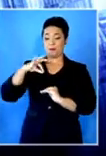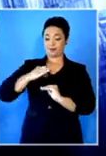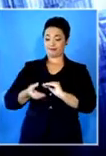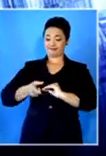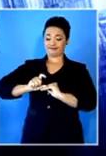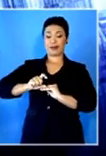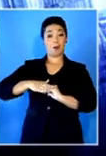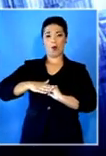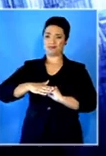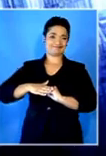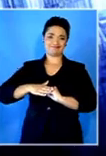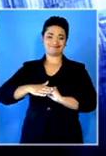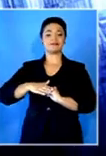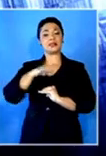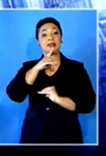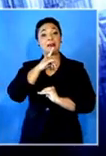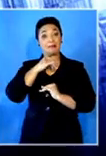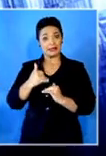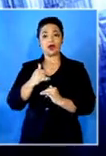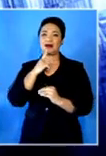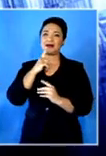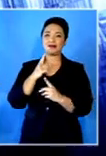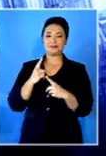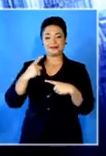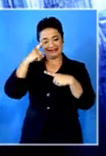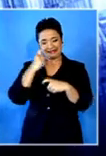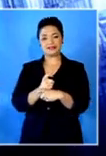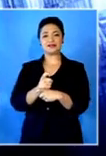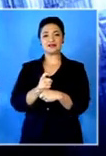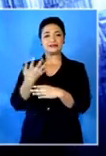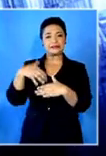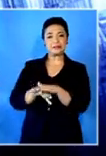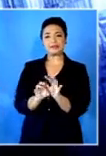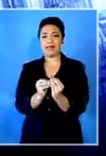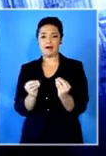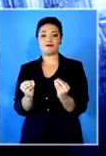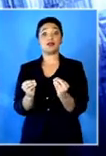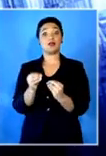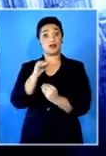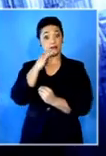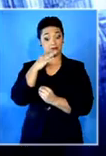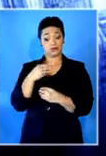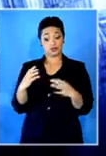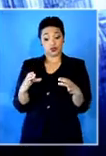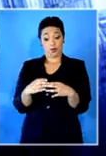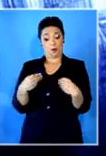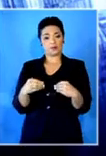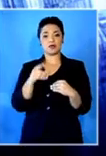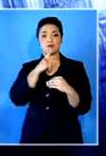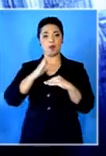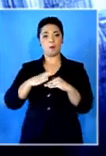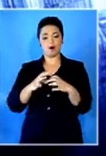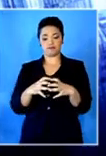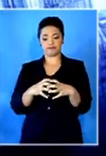is not really very available to them, is very static. It doesn't also give the space as well for small business to be able to